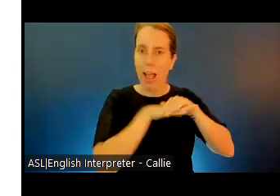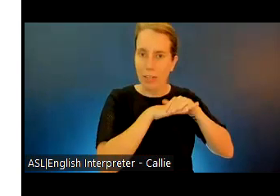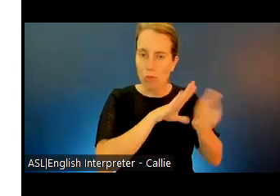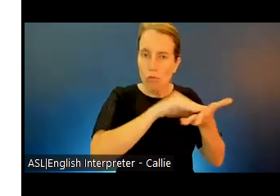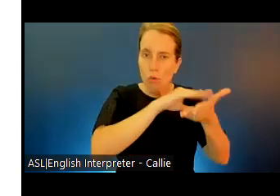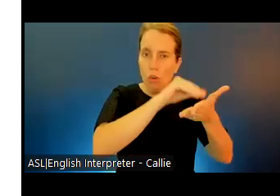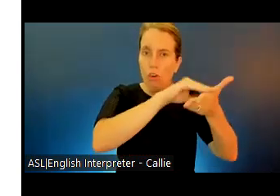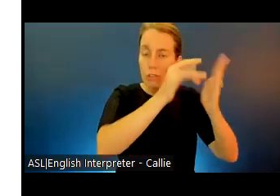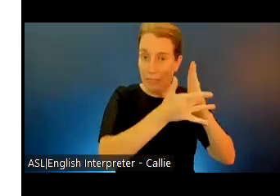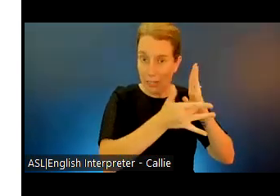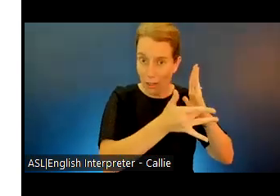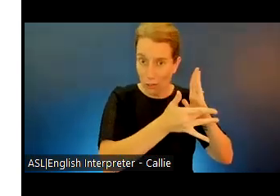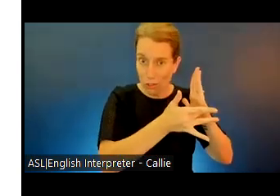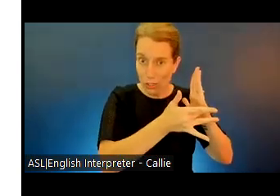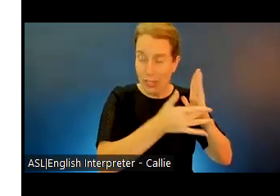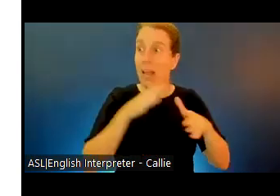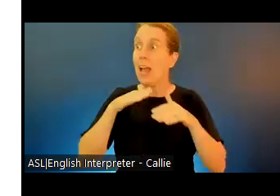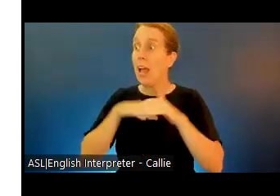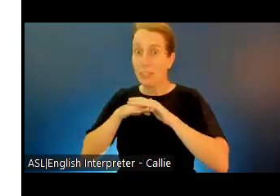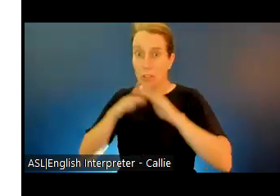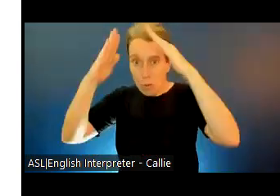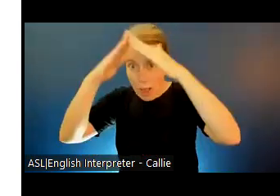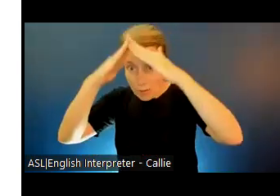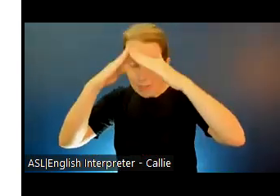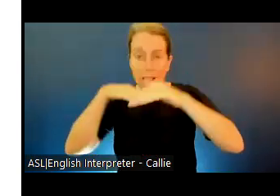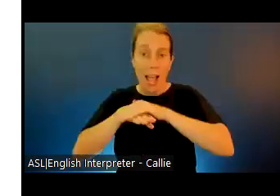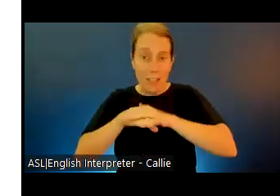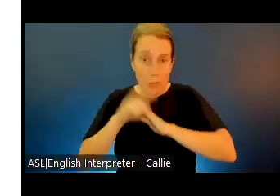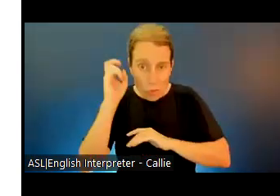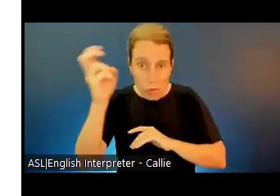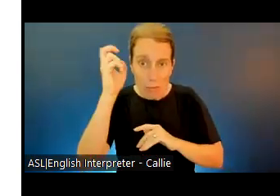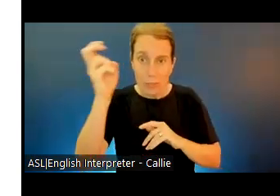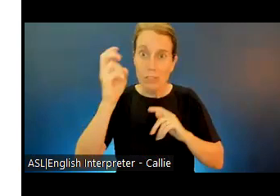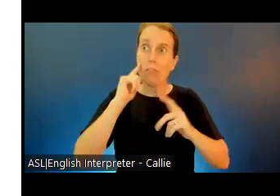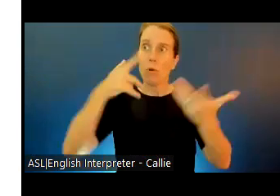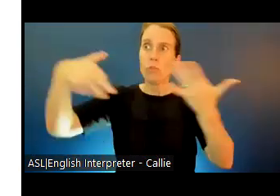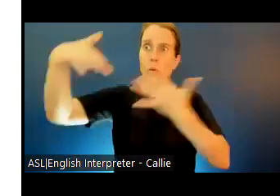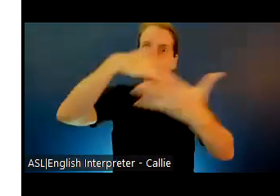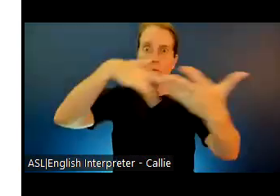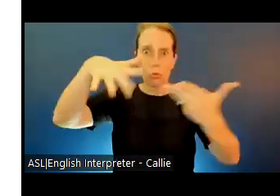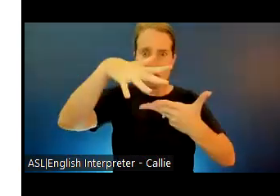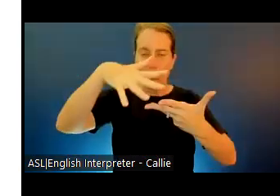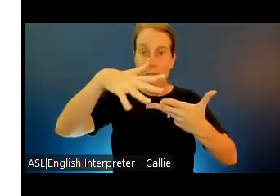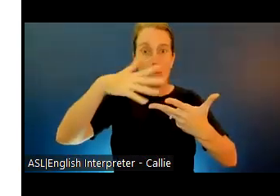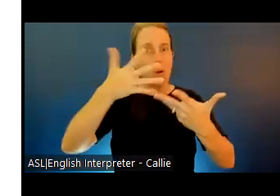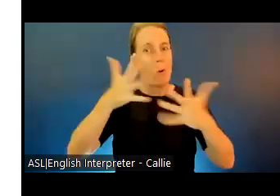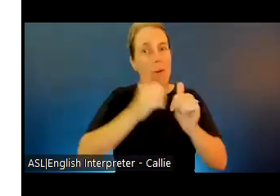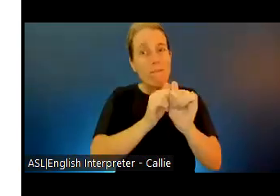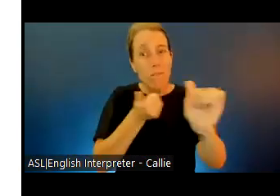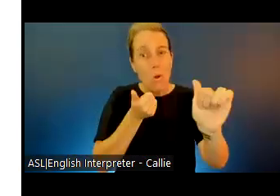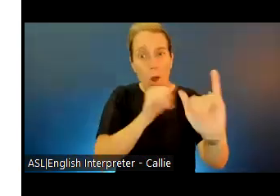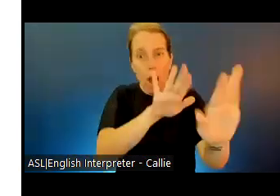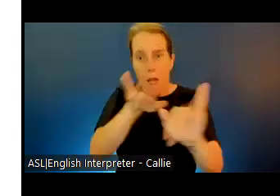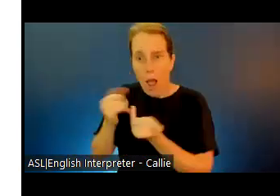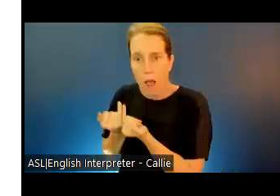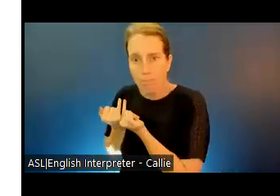transportation. So it gave in those recommendations the need for really making sure that in order to avoid isolation, that access